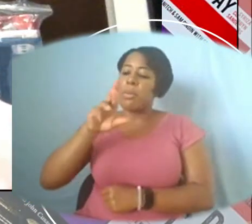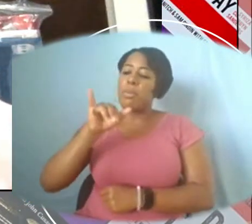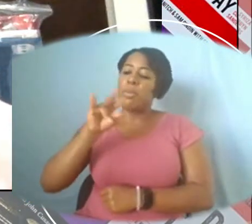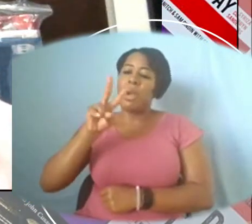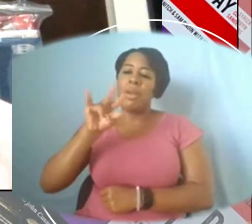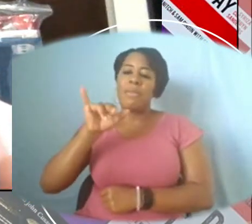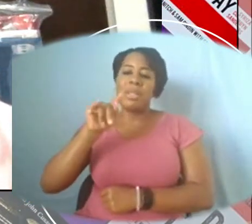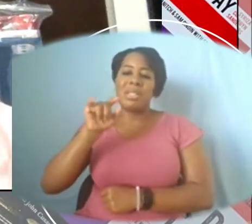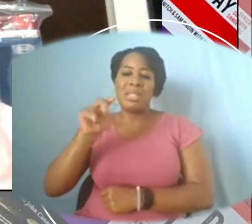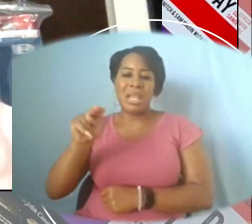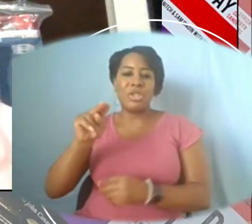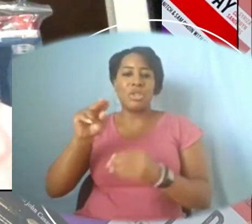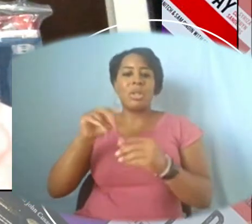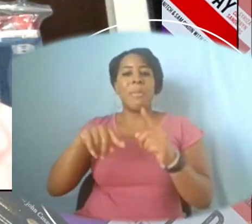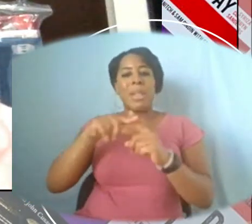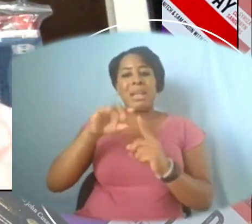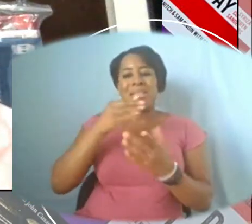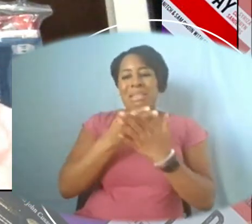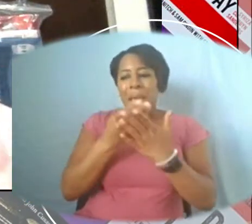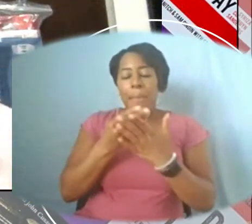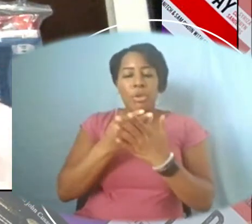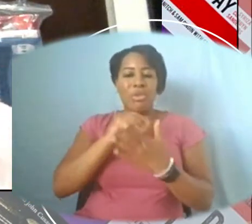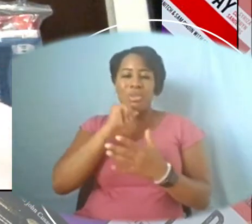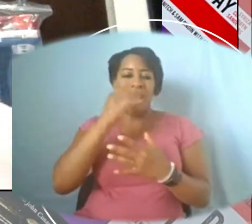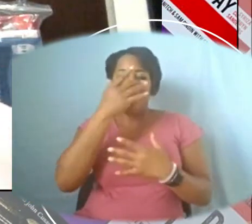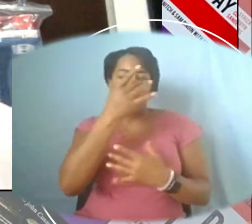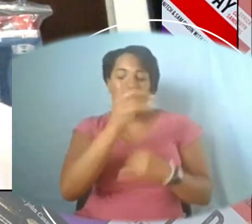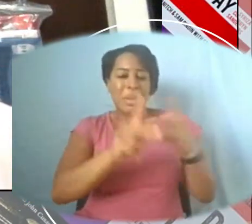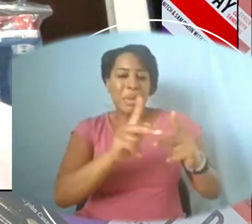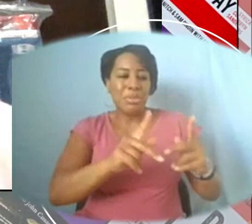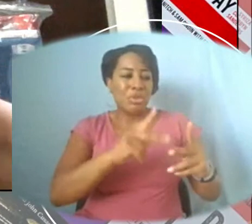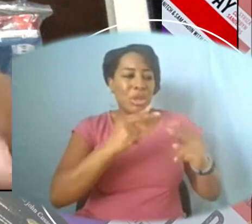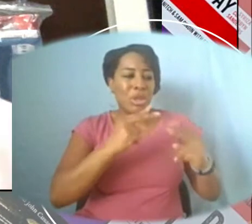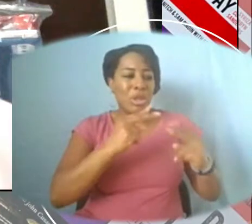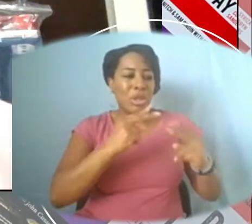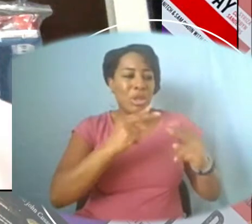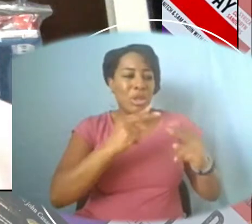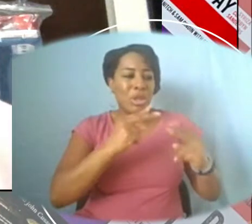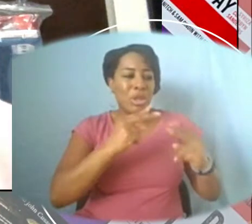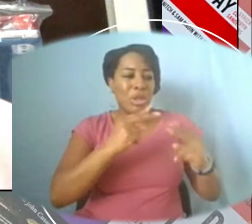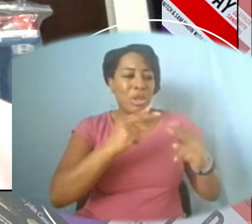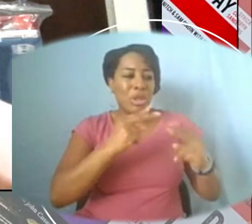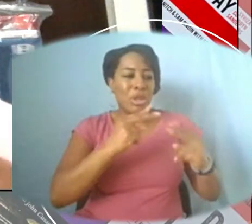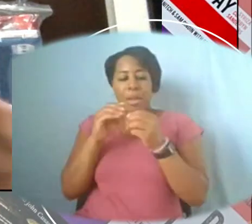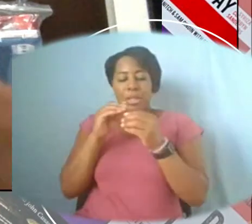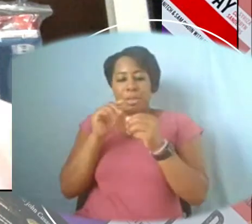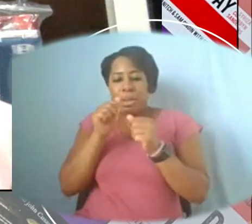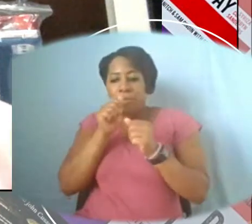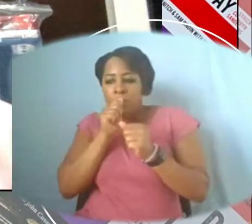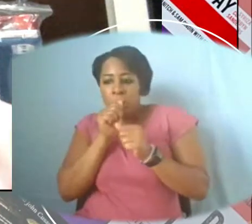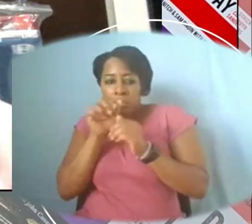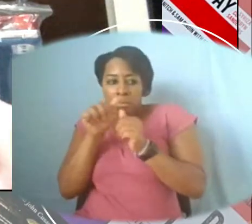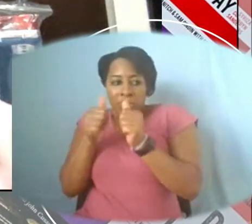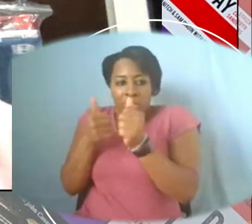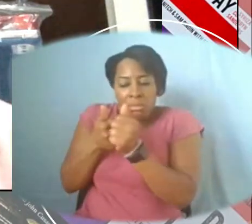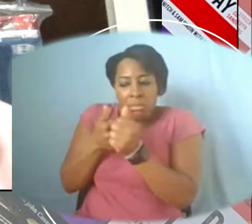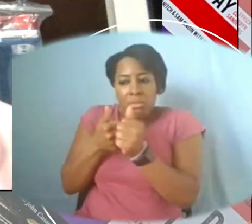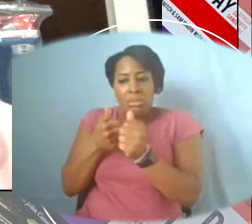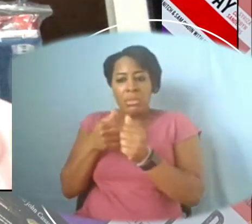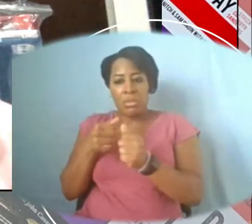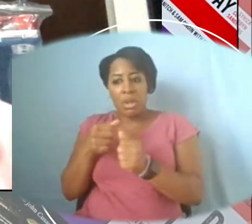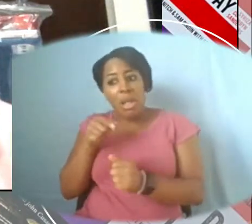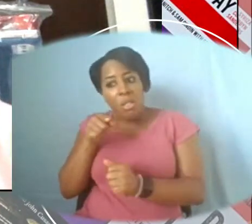and human lives, are the ones who are having these behind closed doors deals and conversations that are having real life impacts,